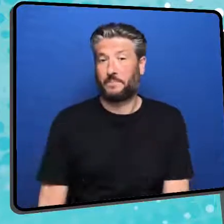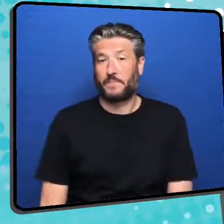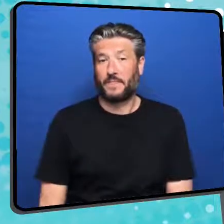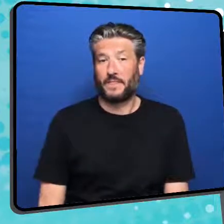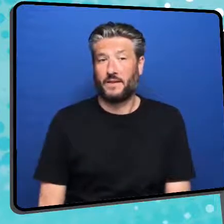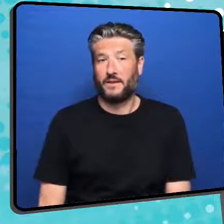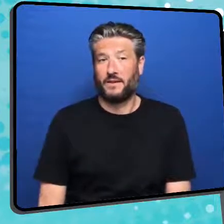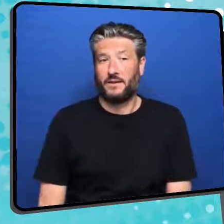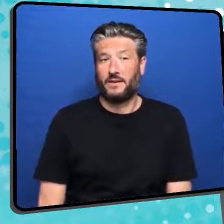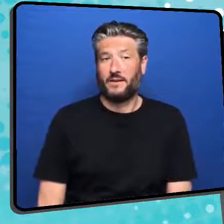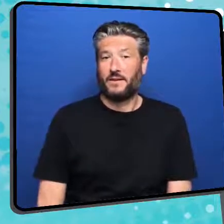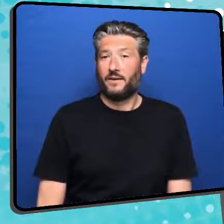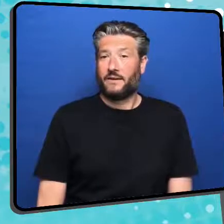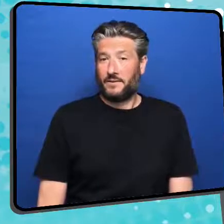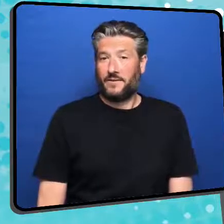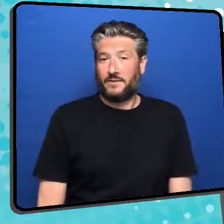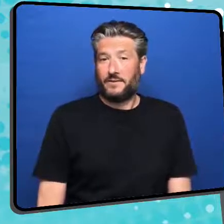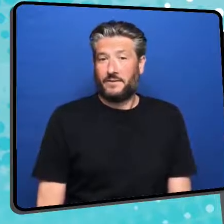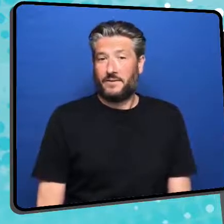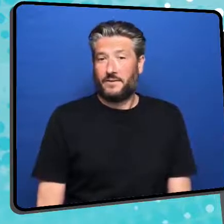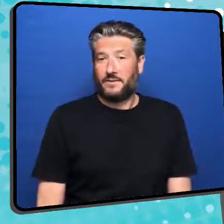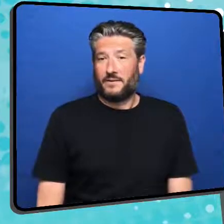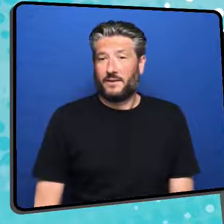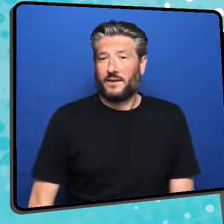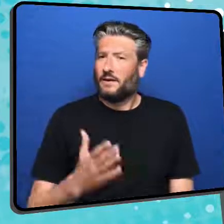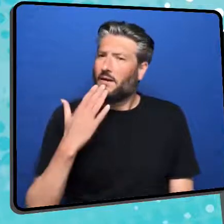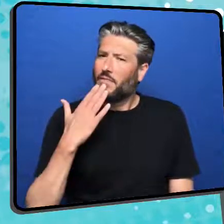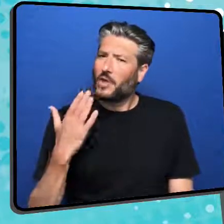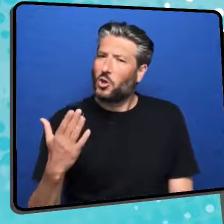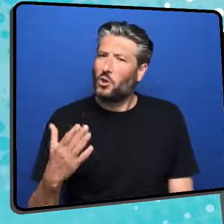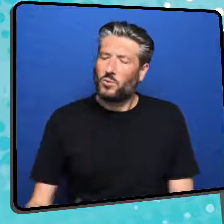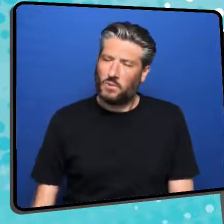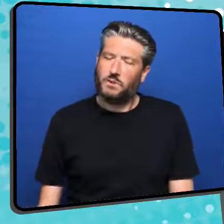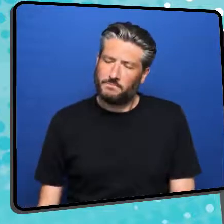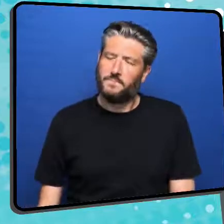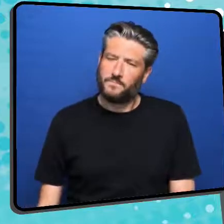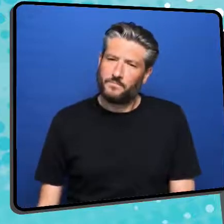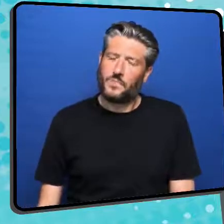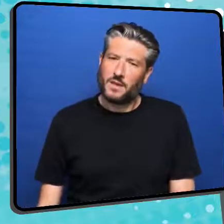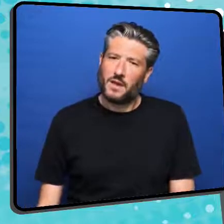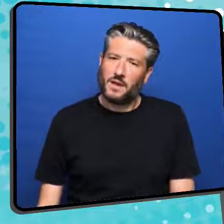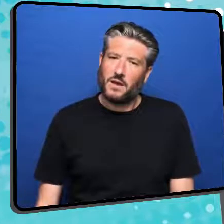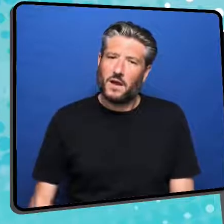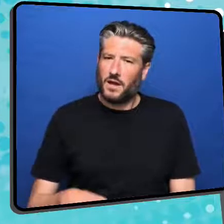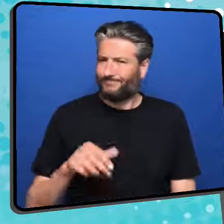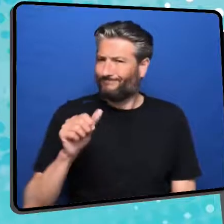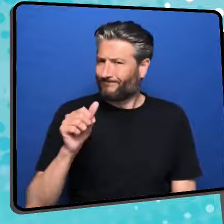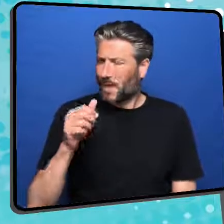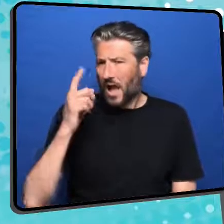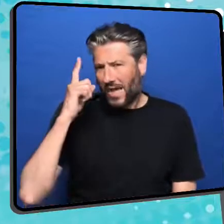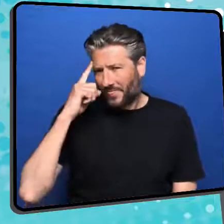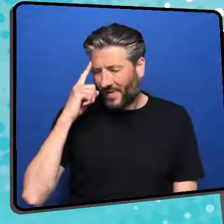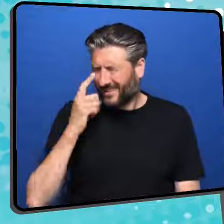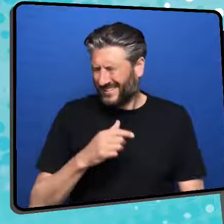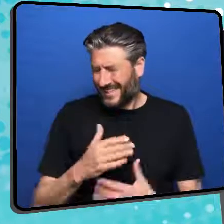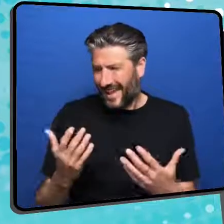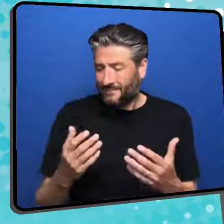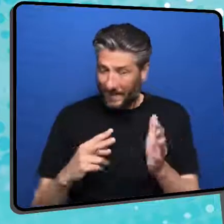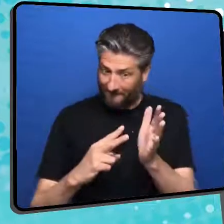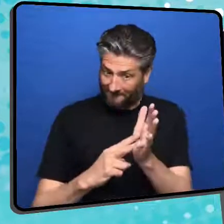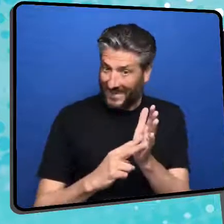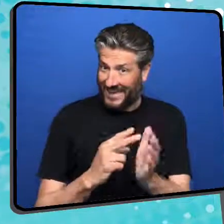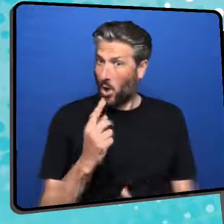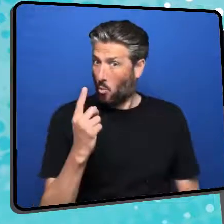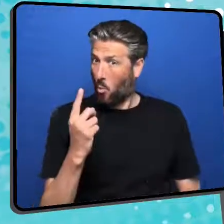for sharing that, because I do think sometimes it's like, what? The V1, it doesn't work? That's not what goes straight